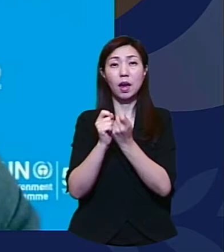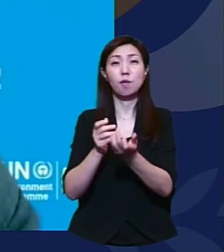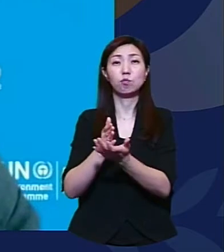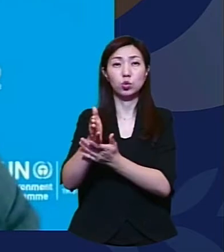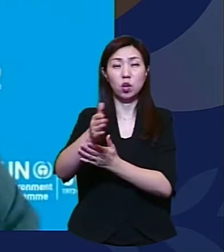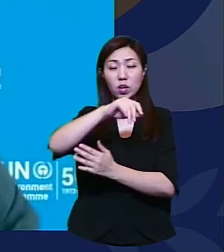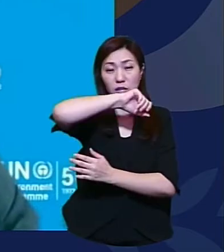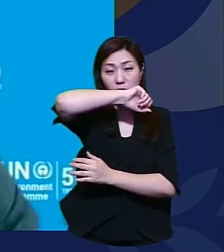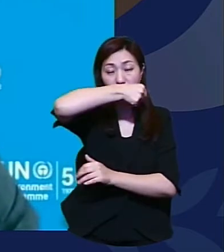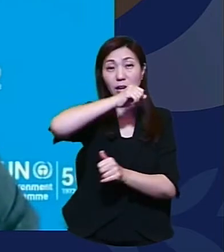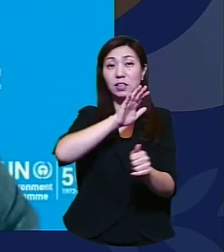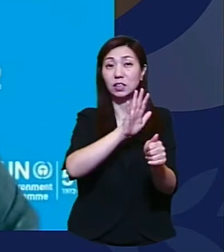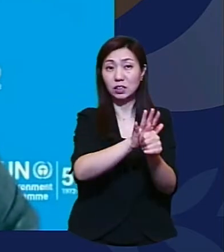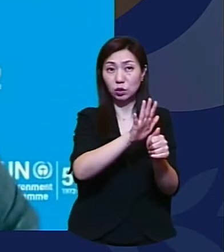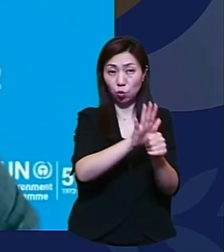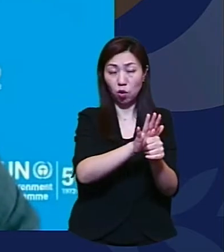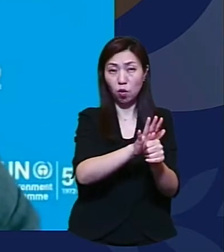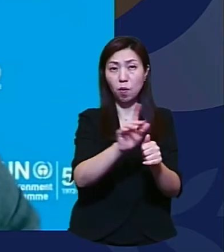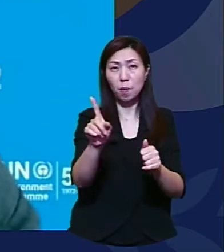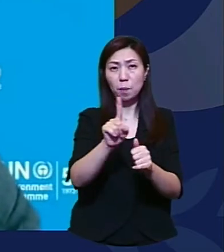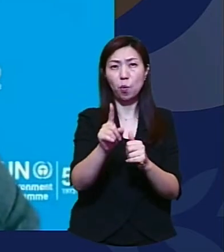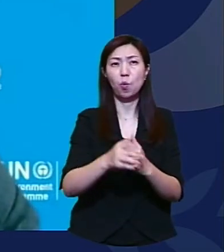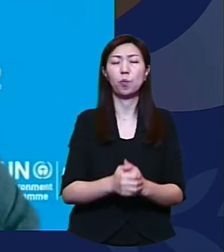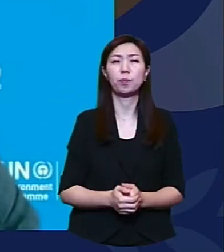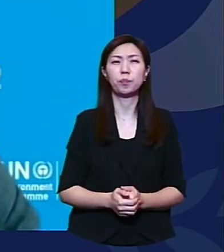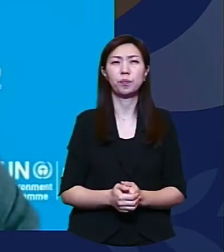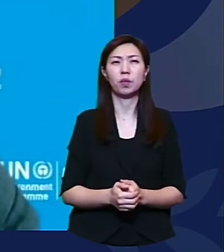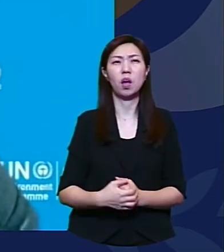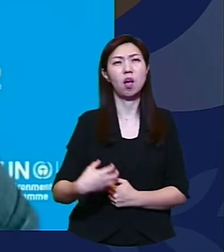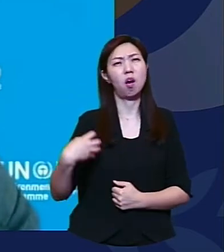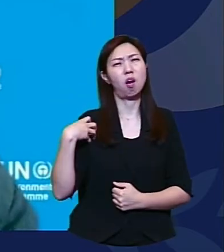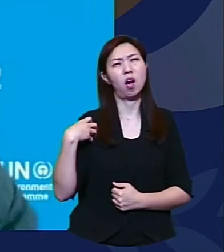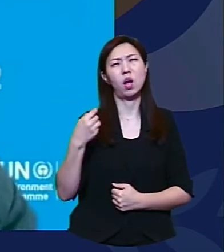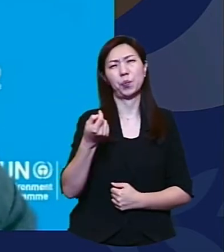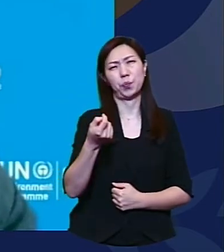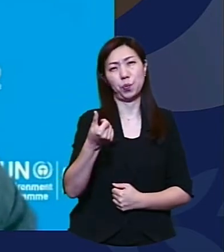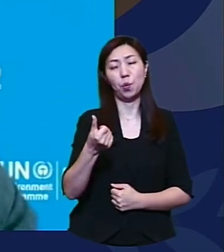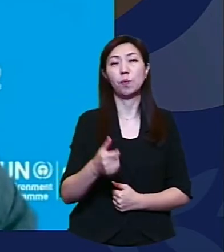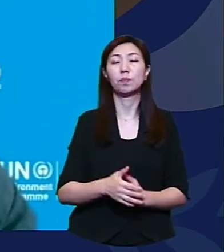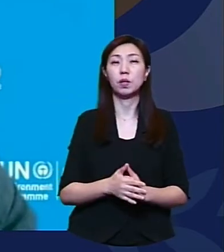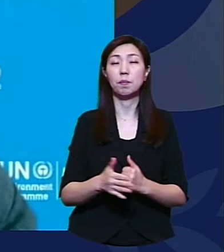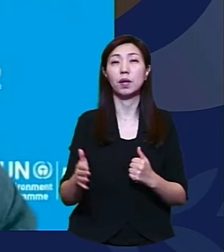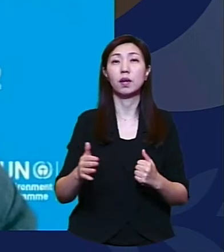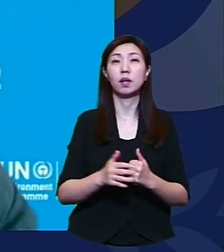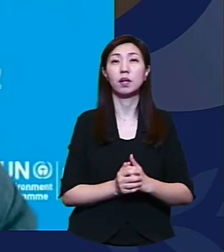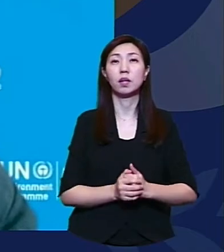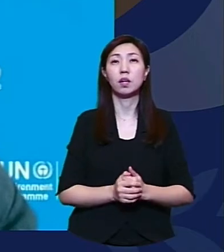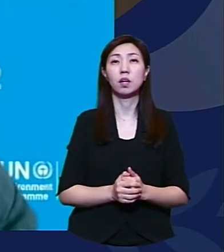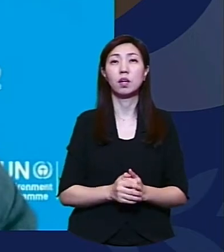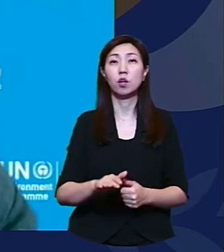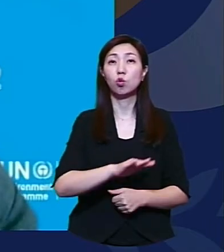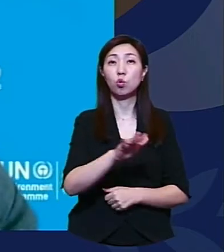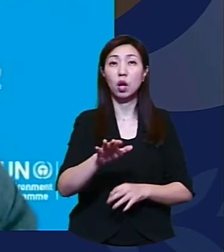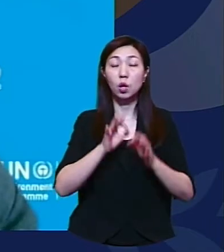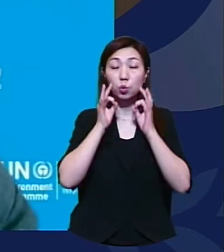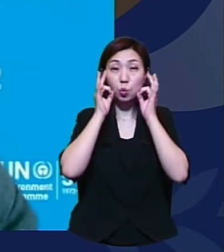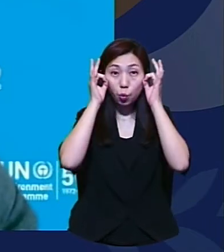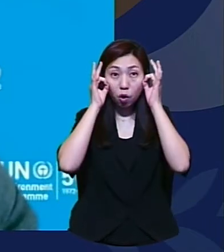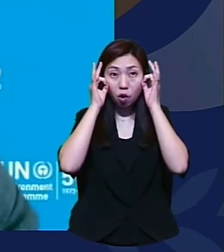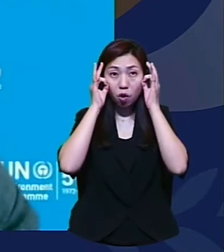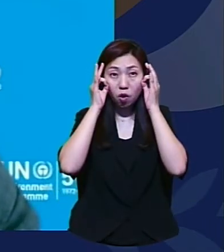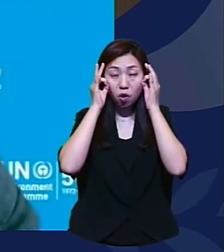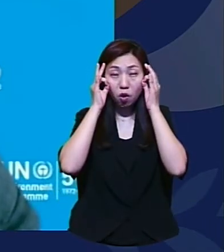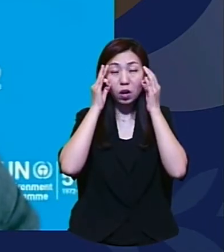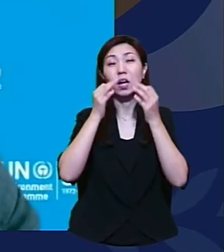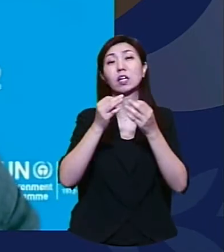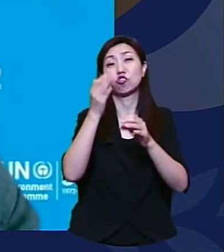be. So I would like to say that, and what we are trying to do as well through, for example, UNEP's